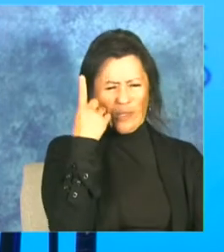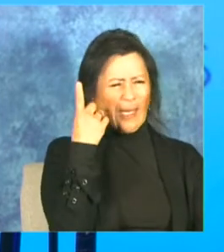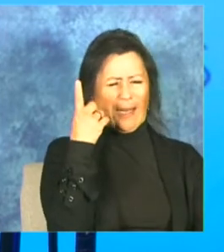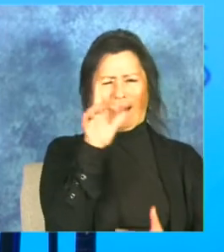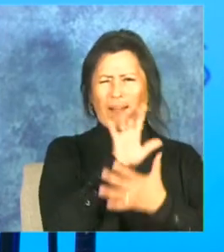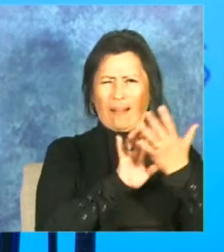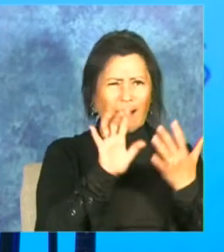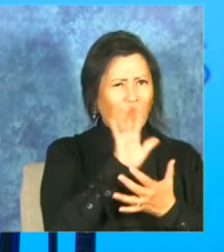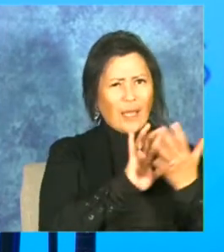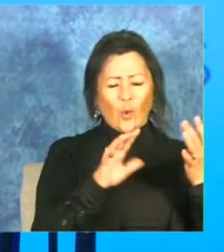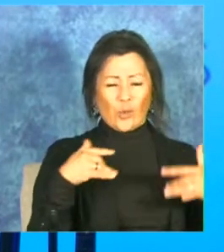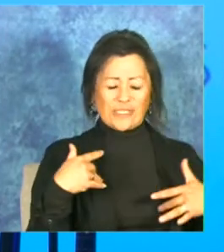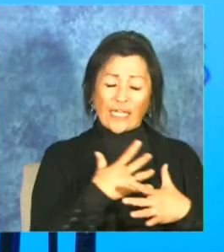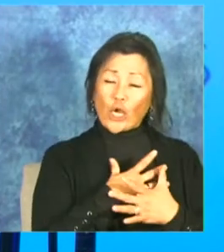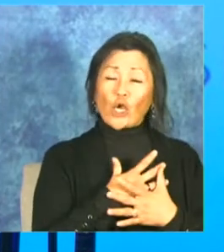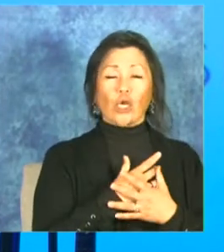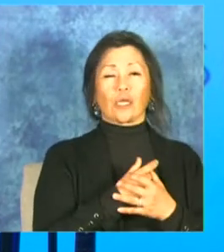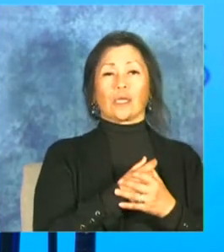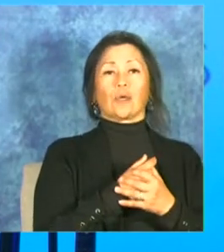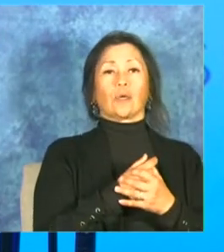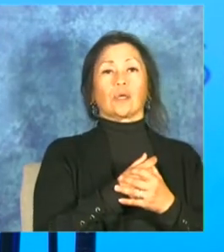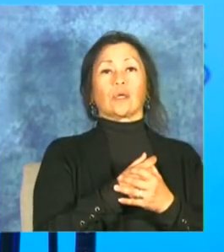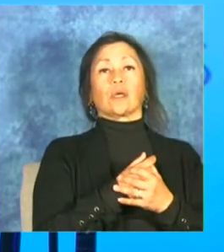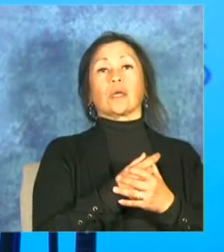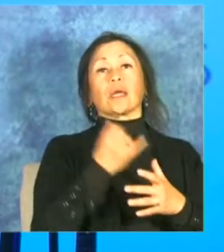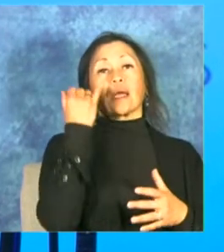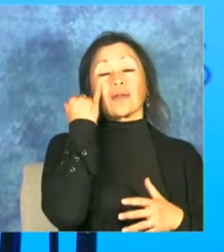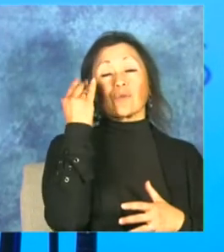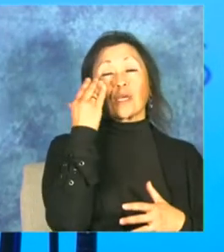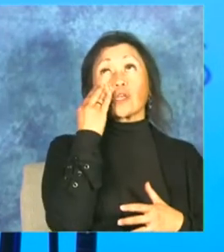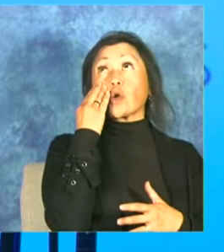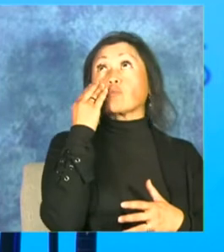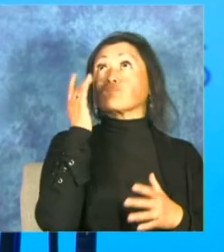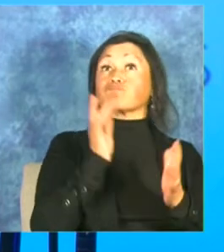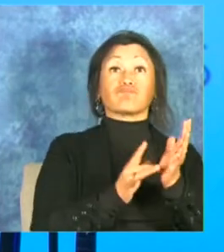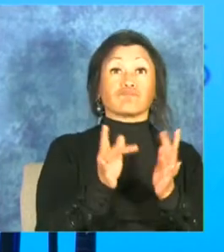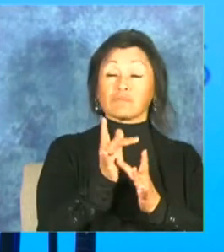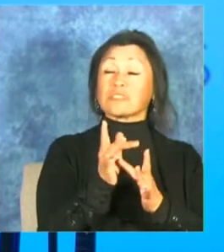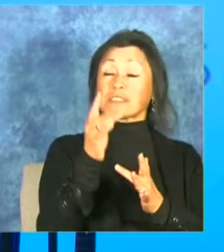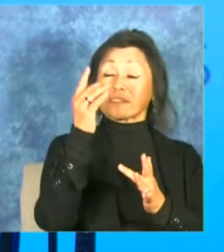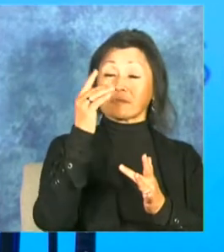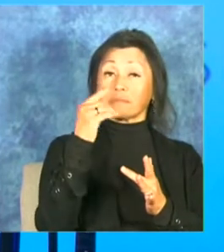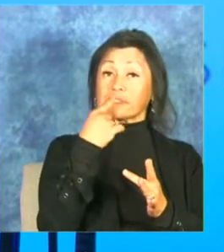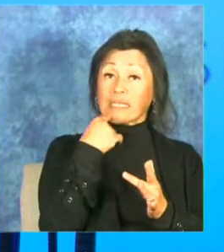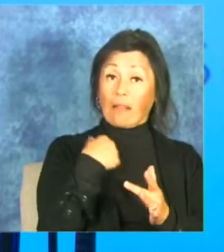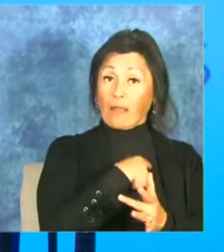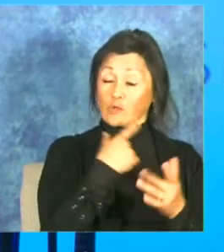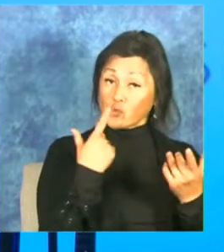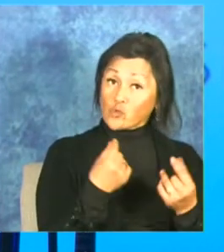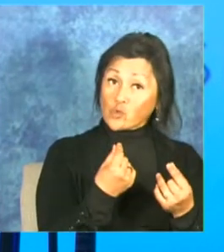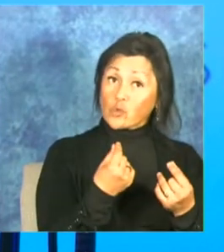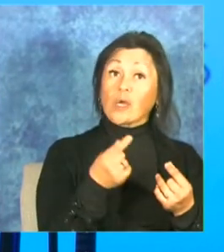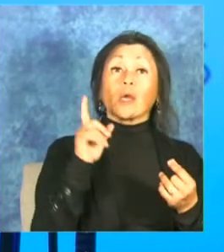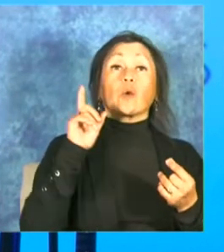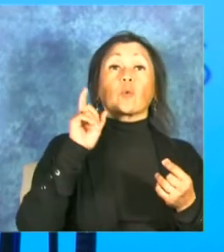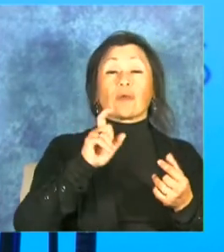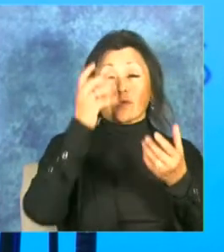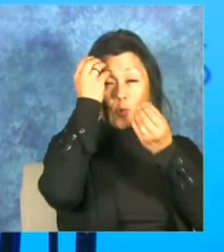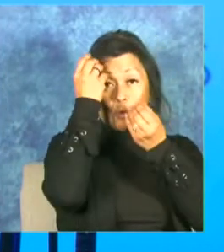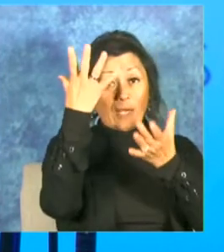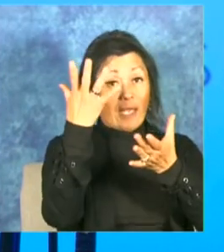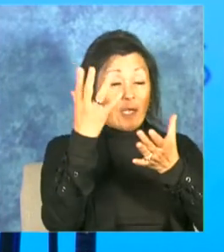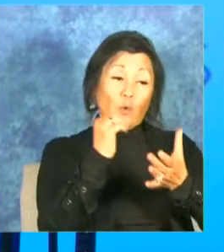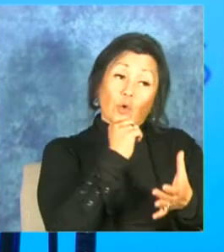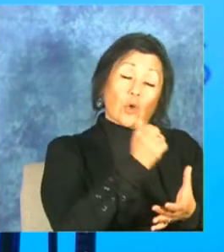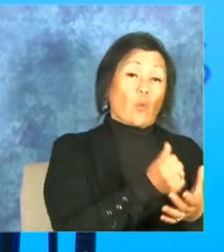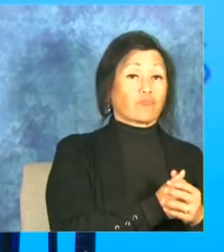we're confused, or we're scared to death. If we know this is what Jesus is telling us to do, we either do it or we